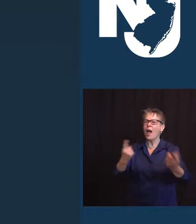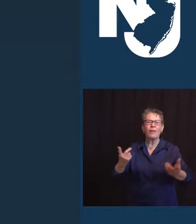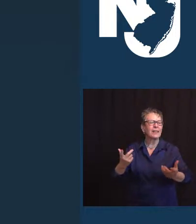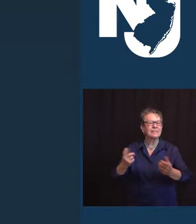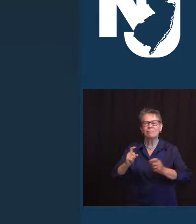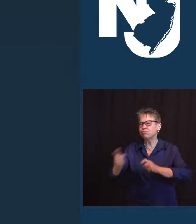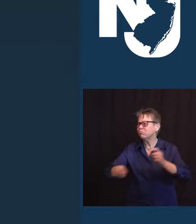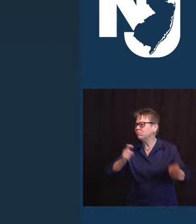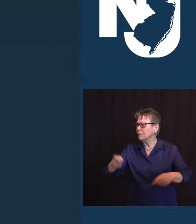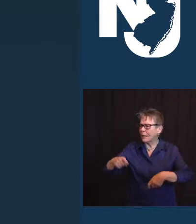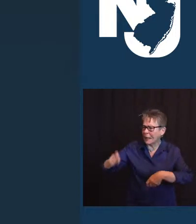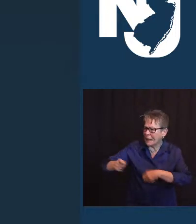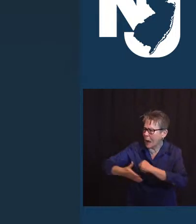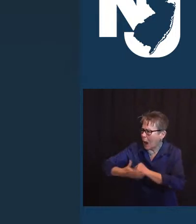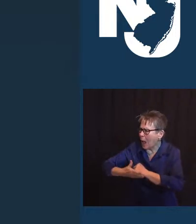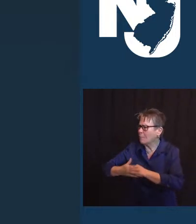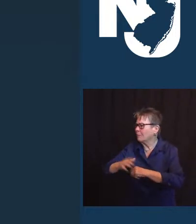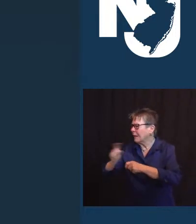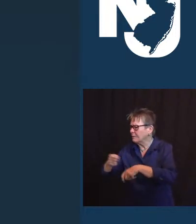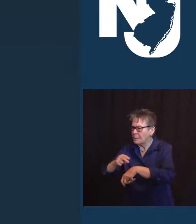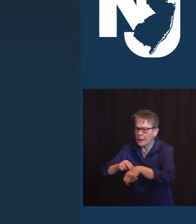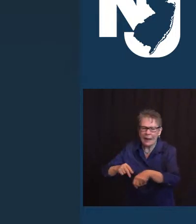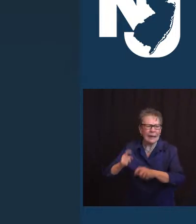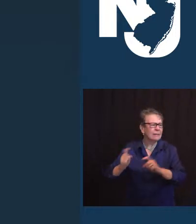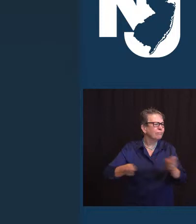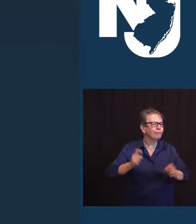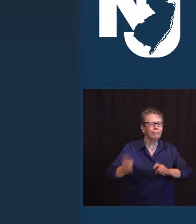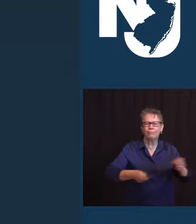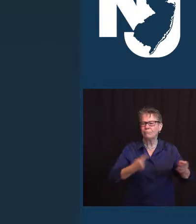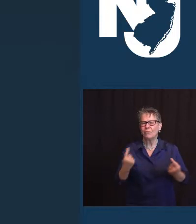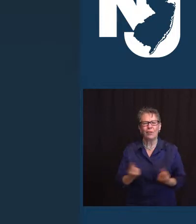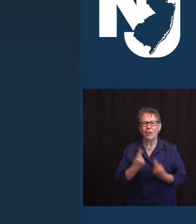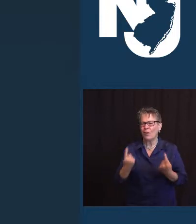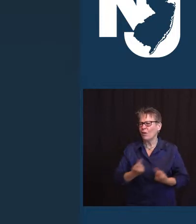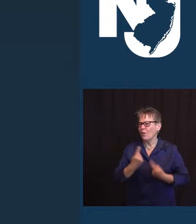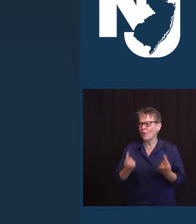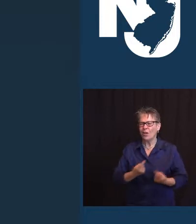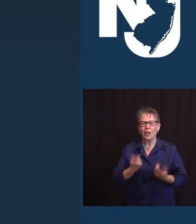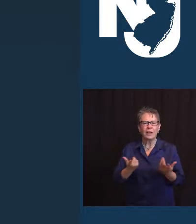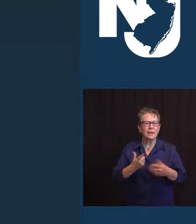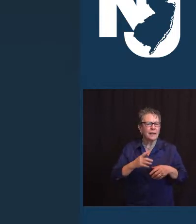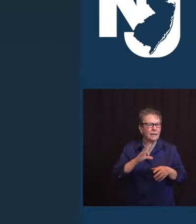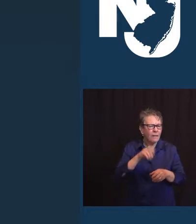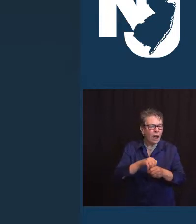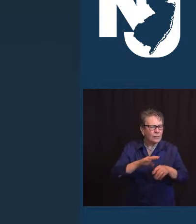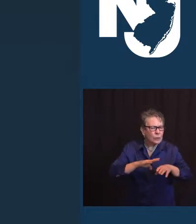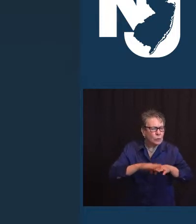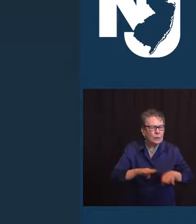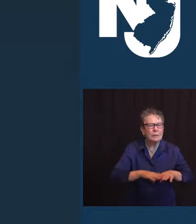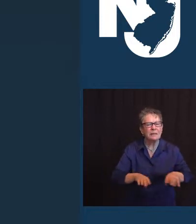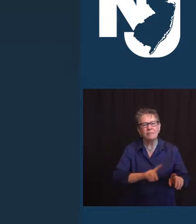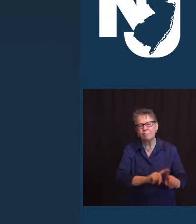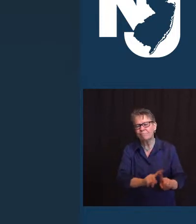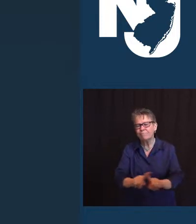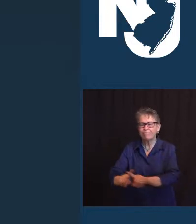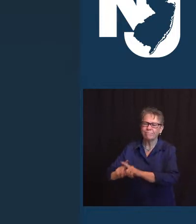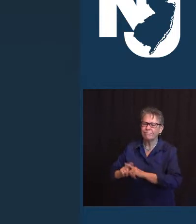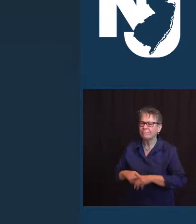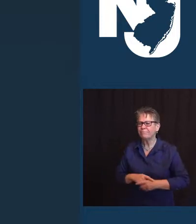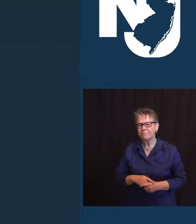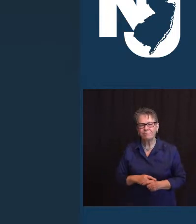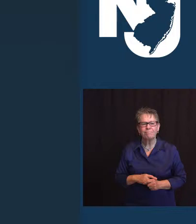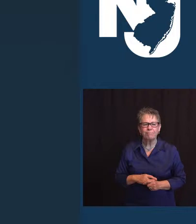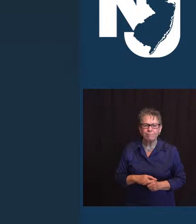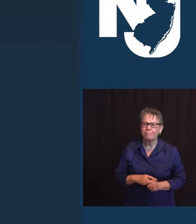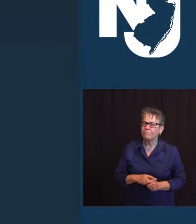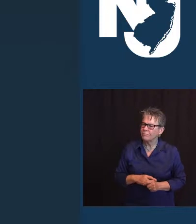jump into a swimming pool. Anne Marie now leaves behind her team there. Russell, you can see up in the upper right, with